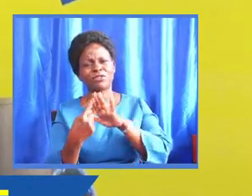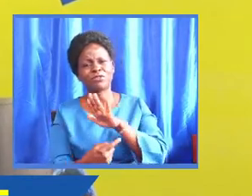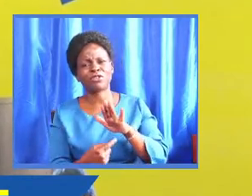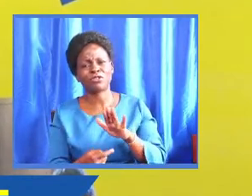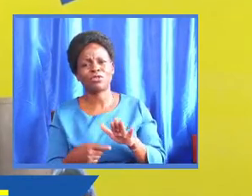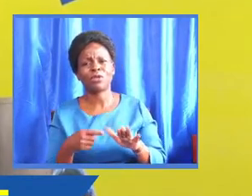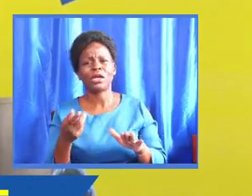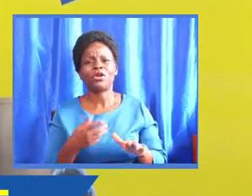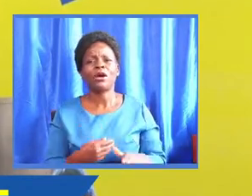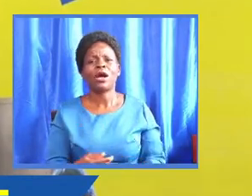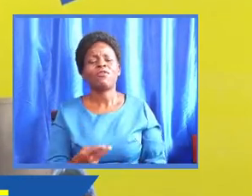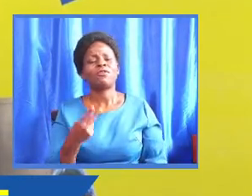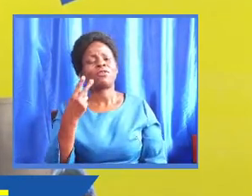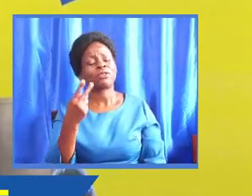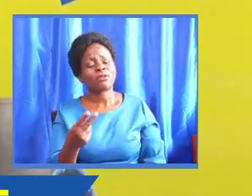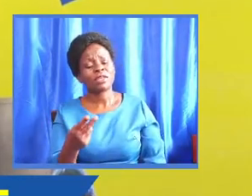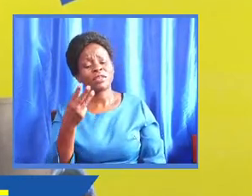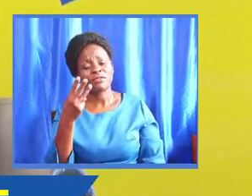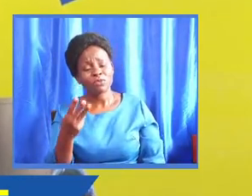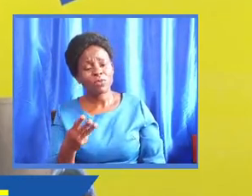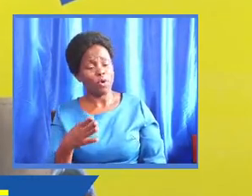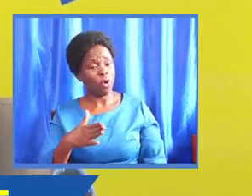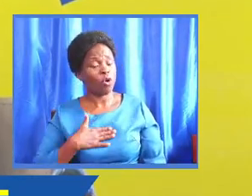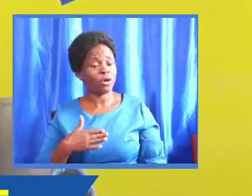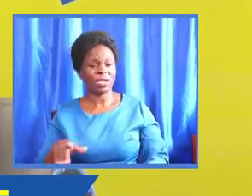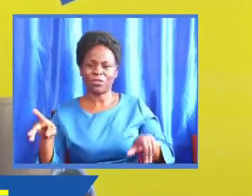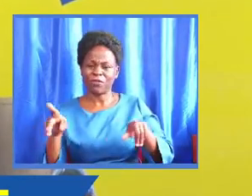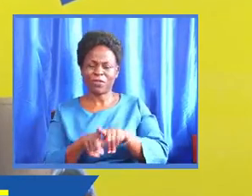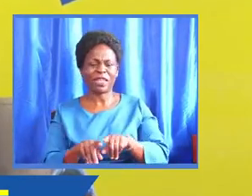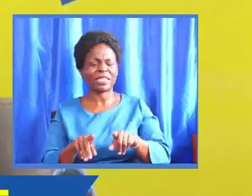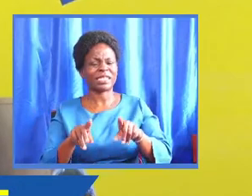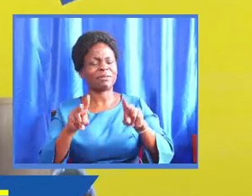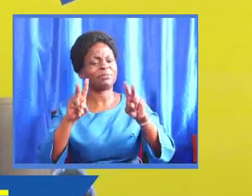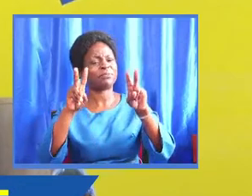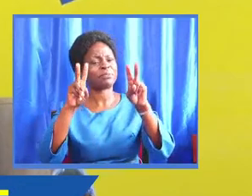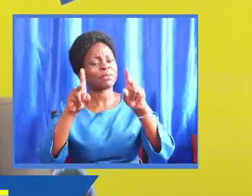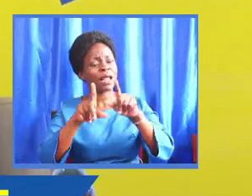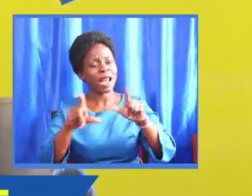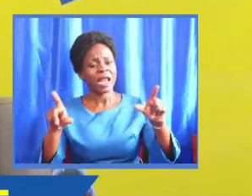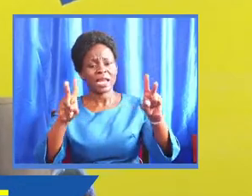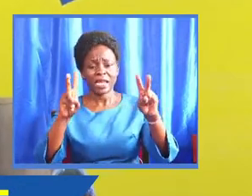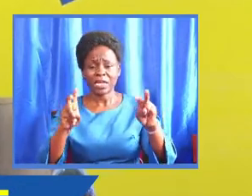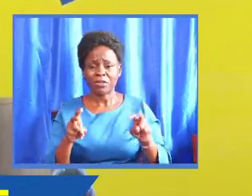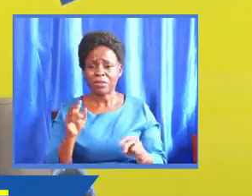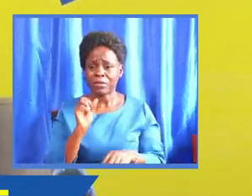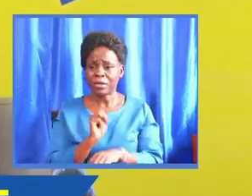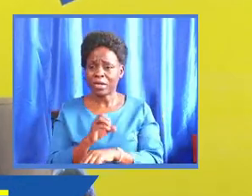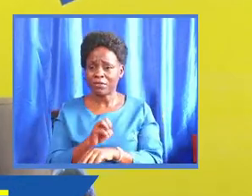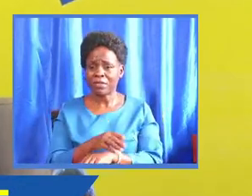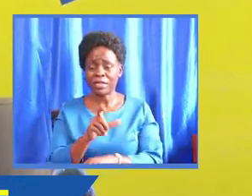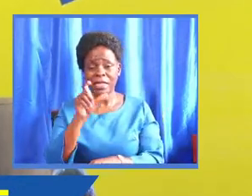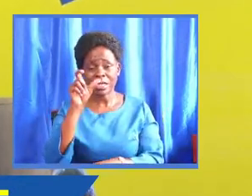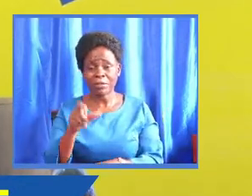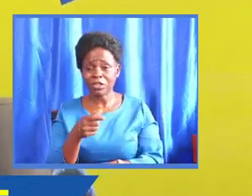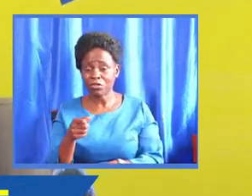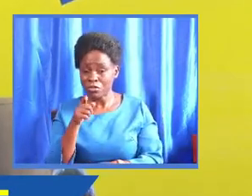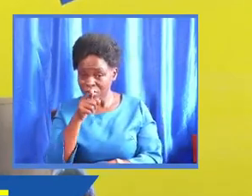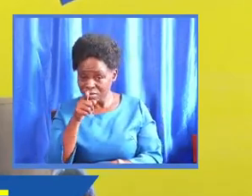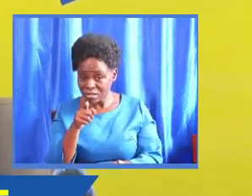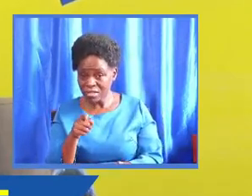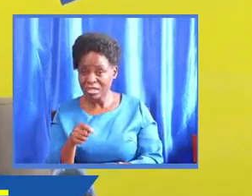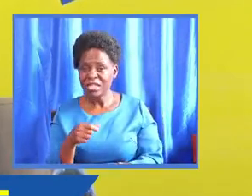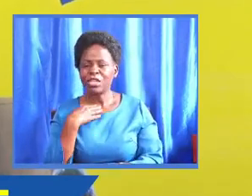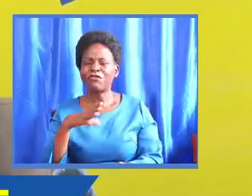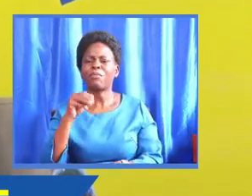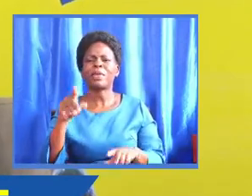three owners on the same title, for example. So we really need, I would advise any developer out there that as you're